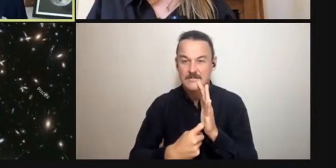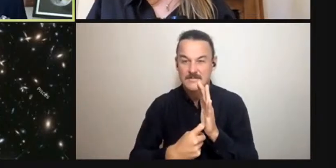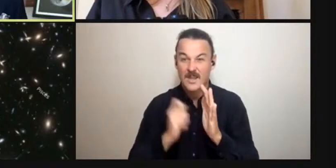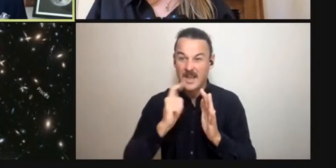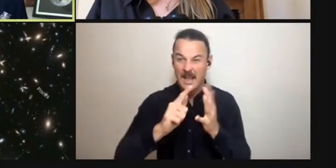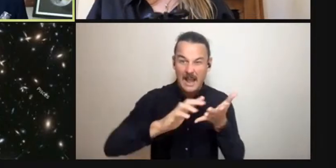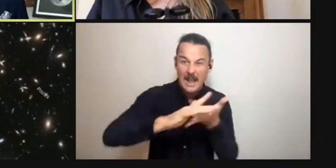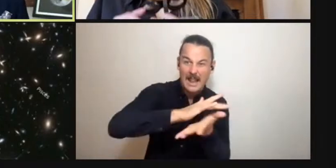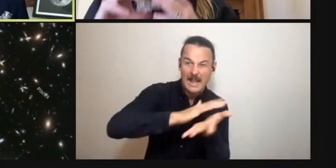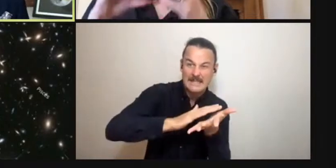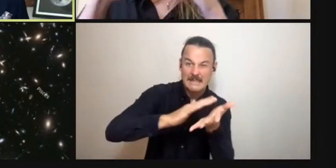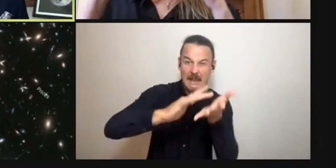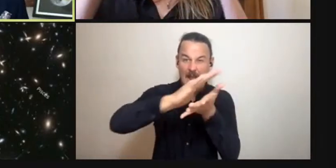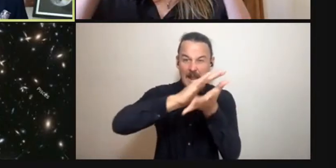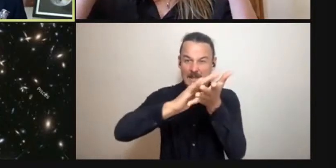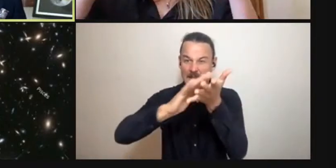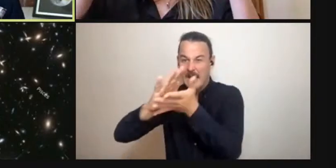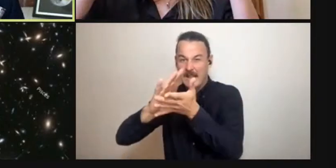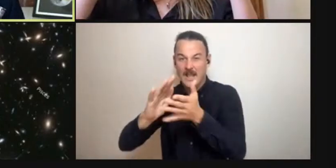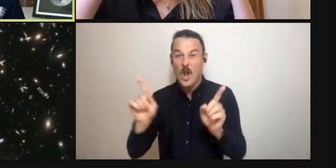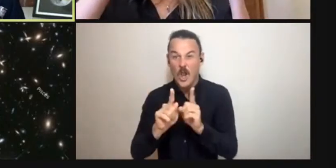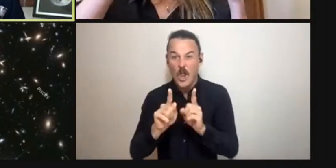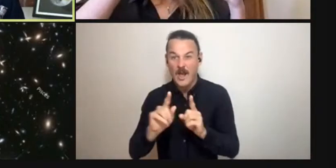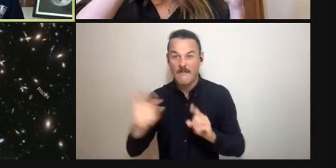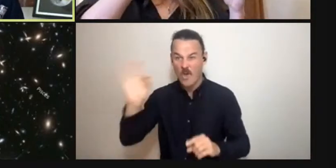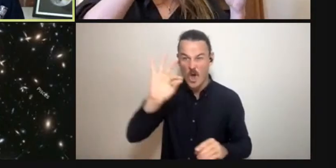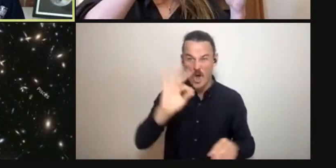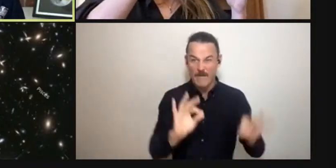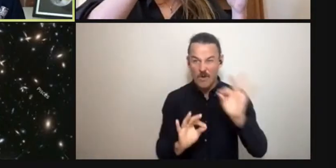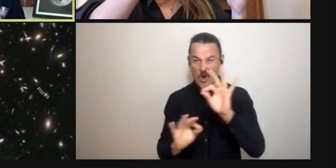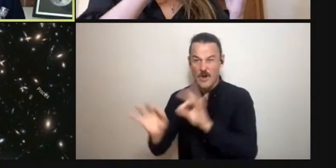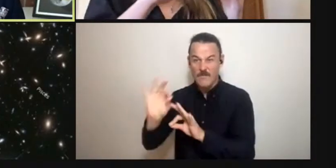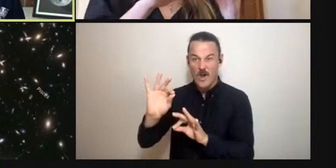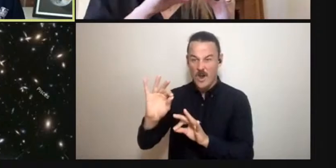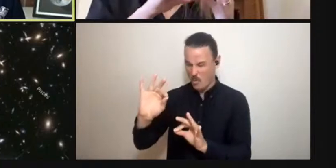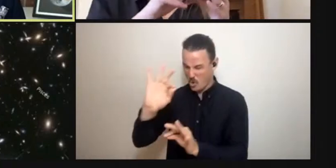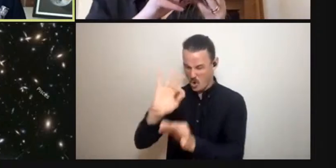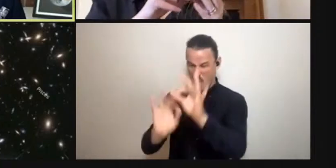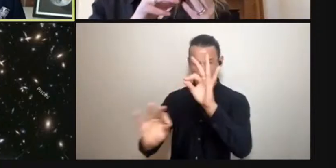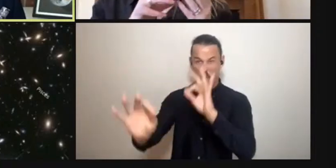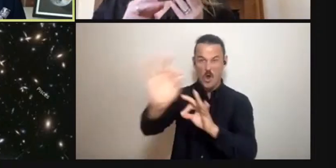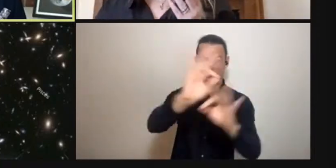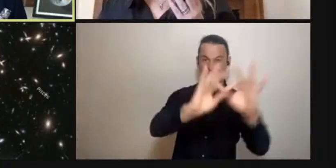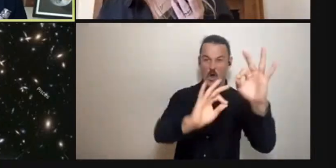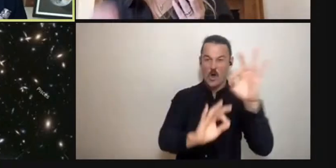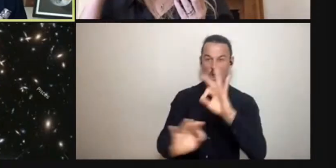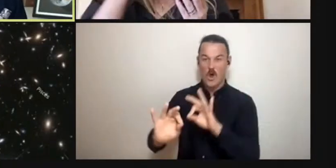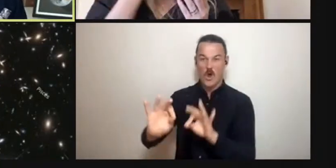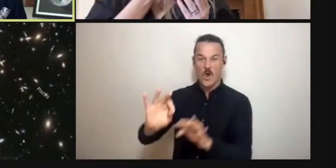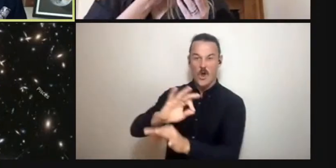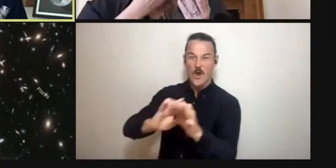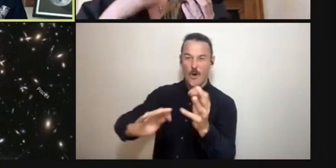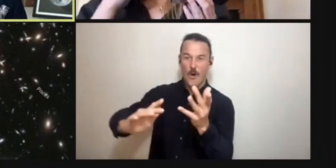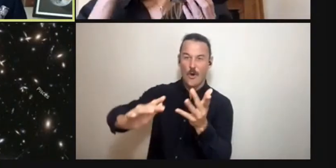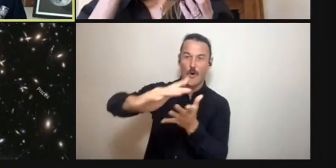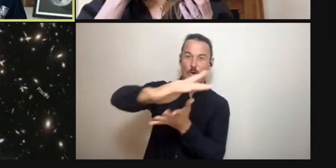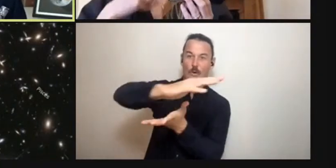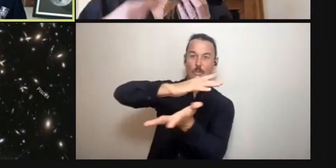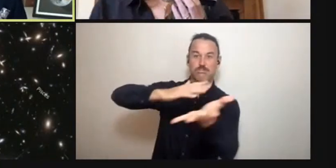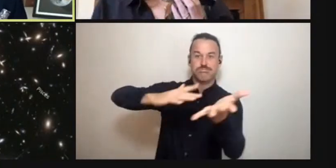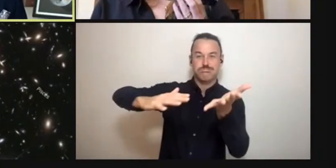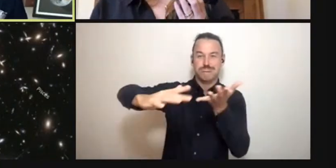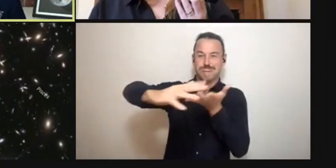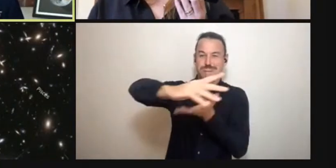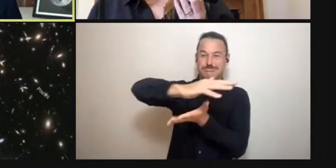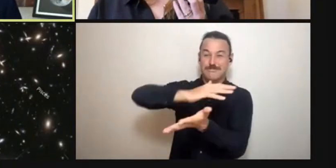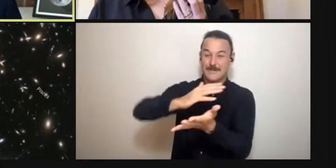flies around a lamp. Just incredibly enormous structures. There is